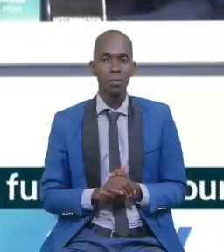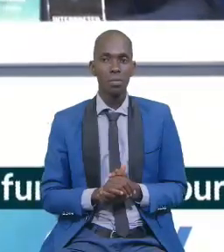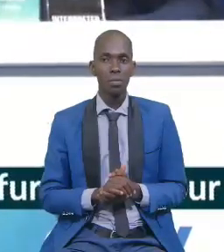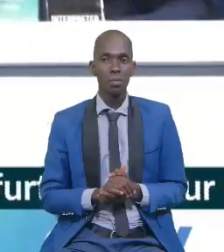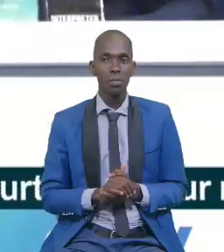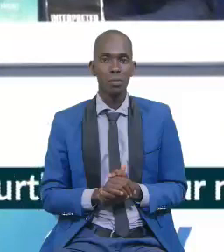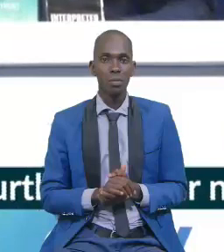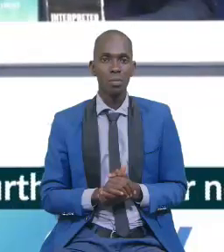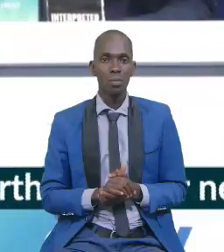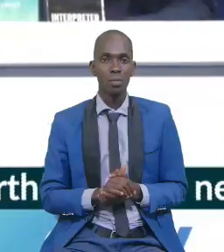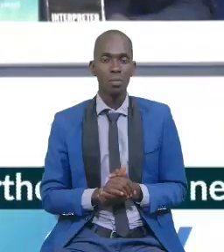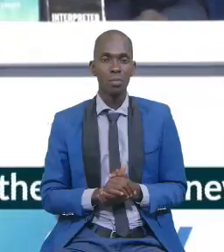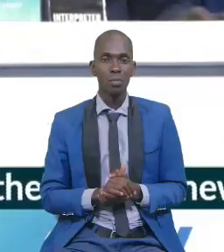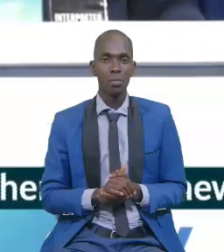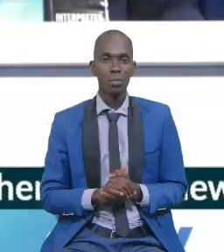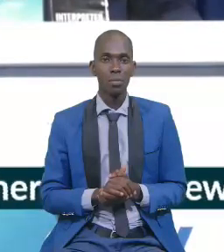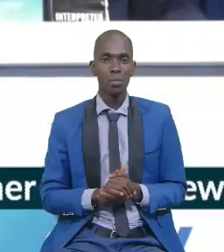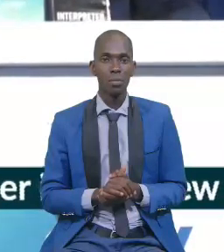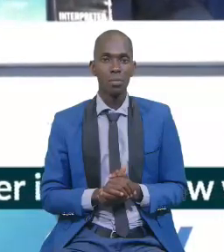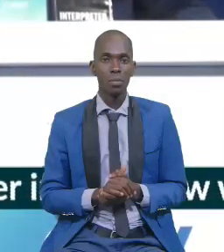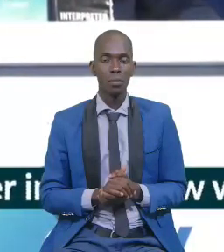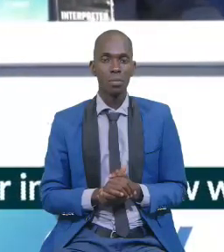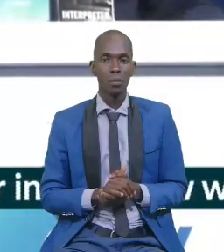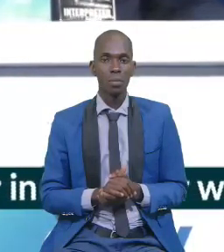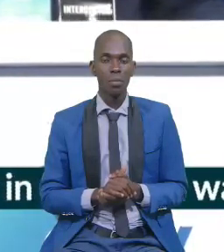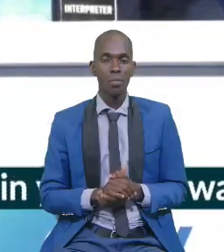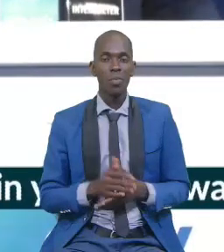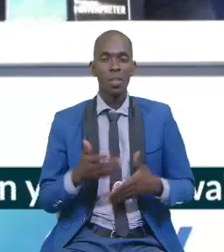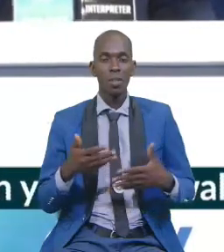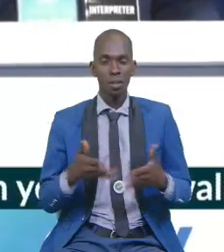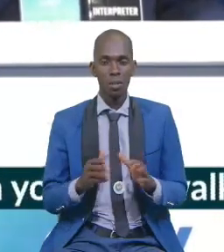+233 055 245 1955. Let's continue with the registration.